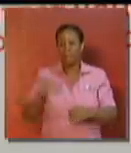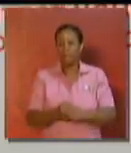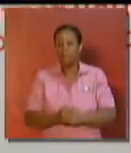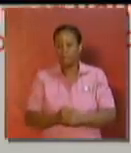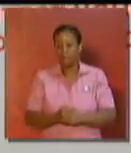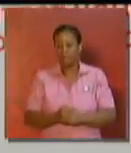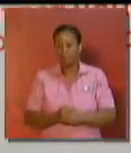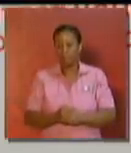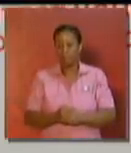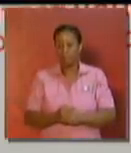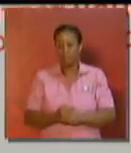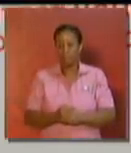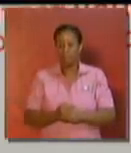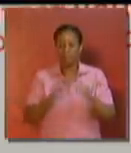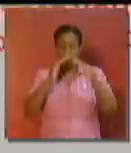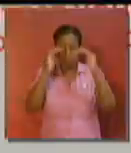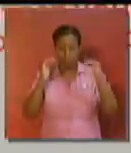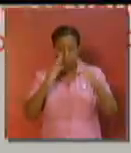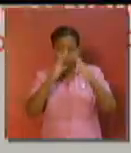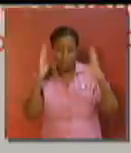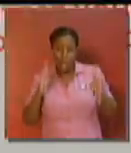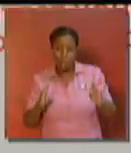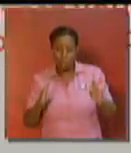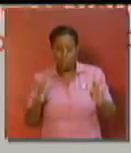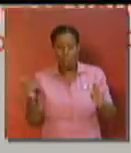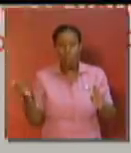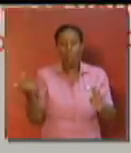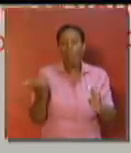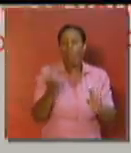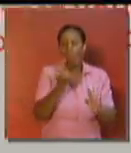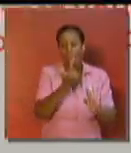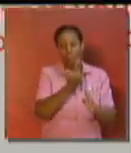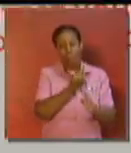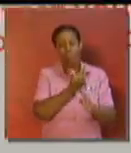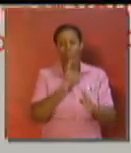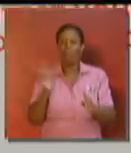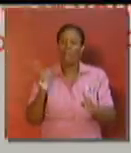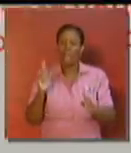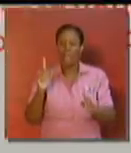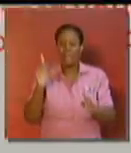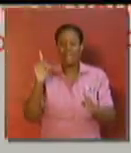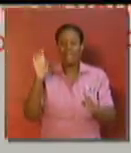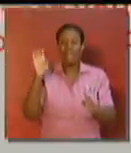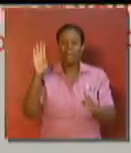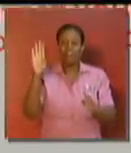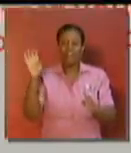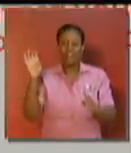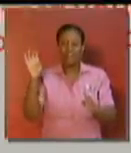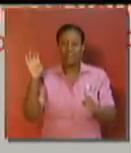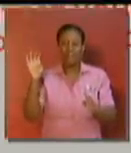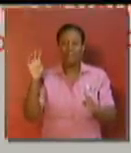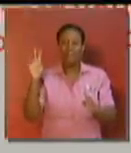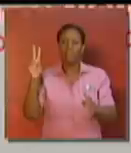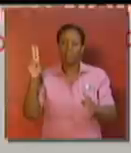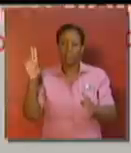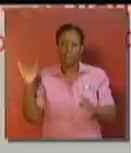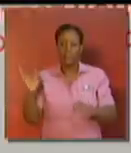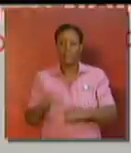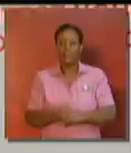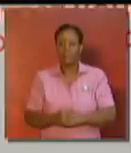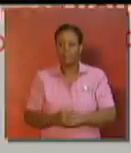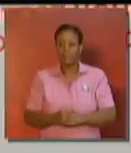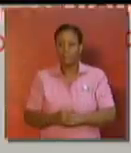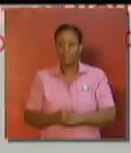the step-down facilities are all currently in the UE Day facility. Now, we want to take a little time to